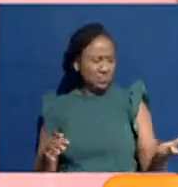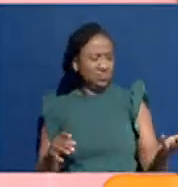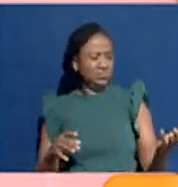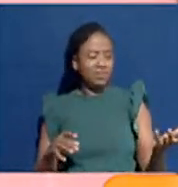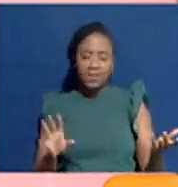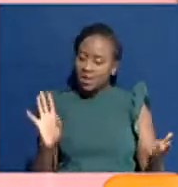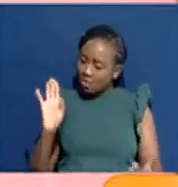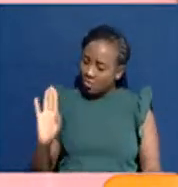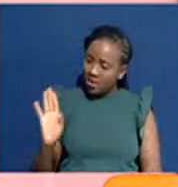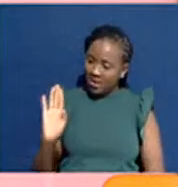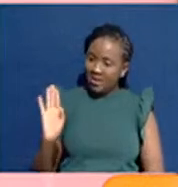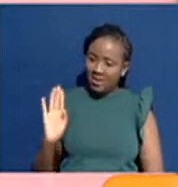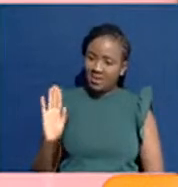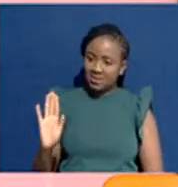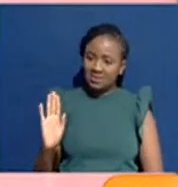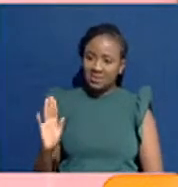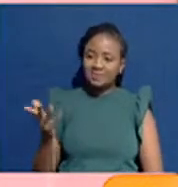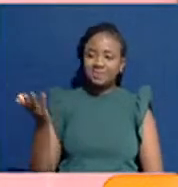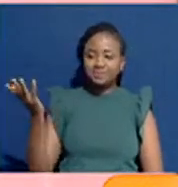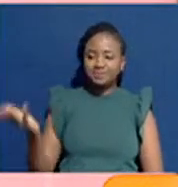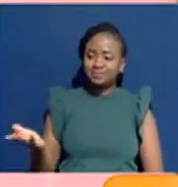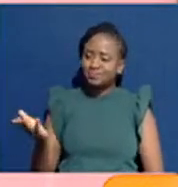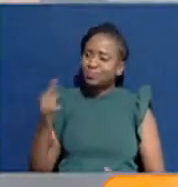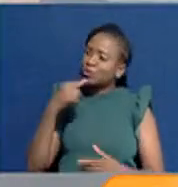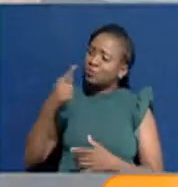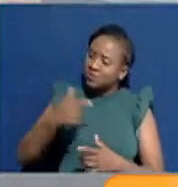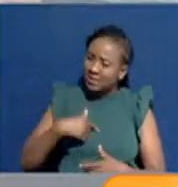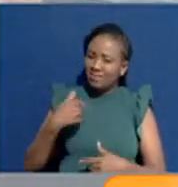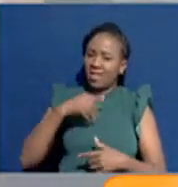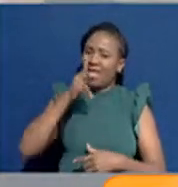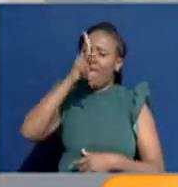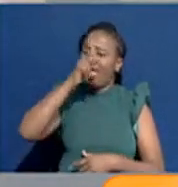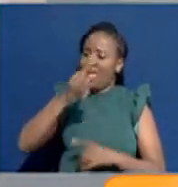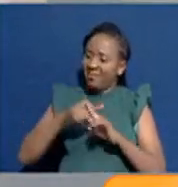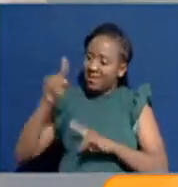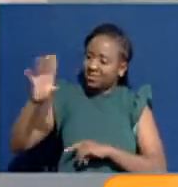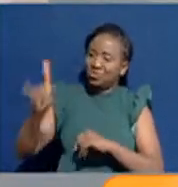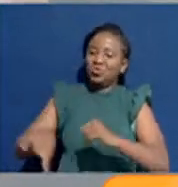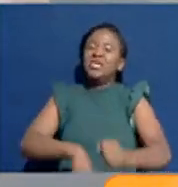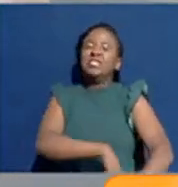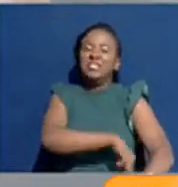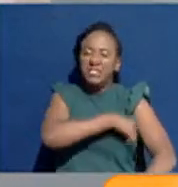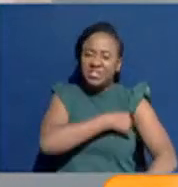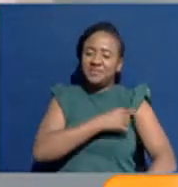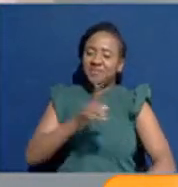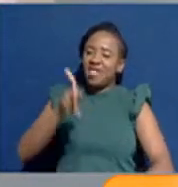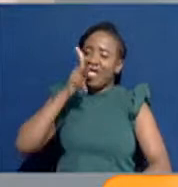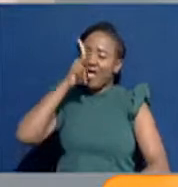Can you allow me? Senator, allow me. It's not Azimio. You're calling people hecklers and you're a chief hecklers. But it is not Azimio.